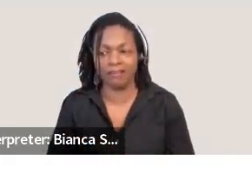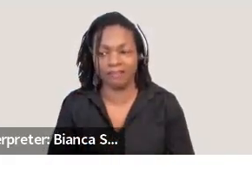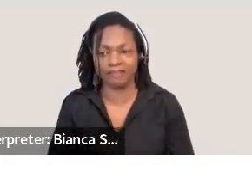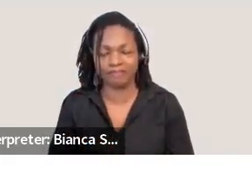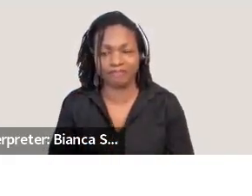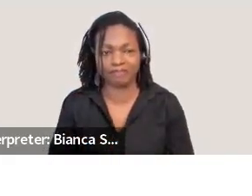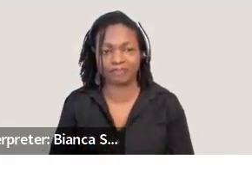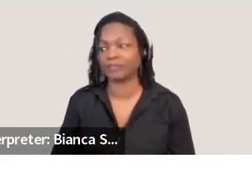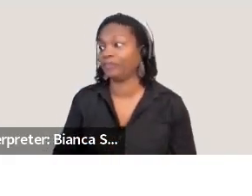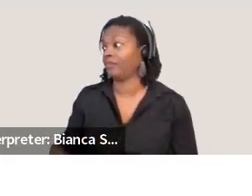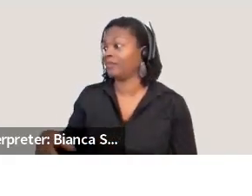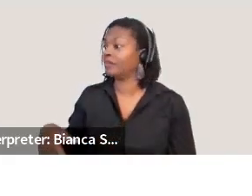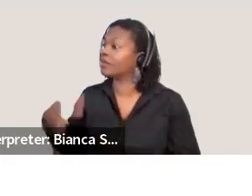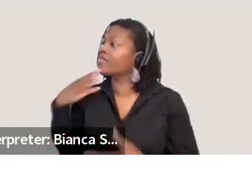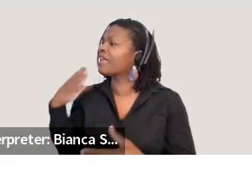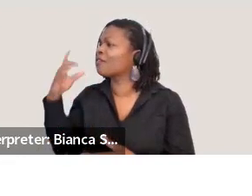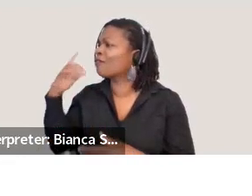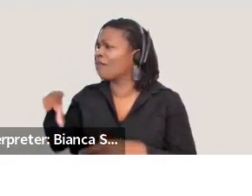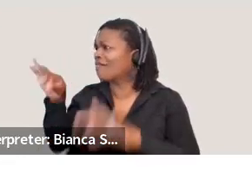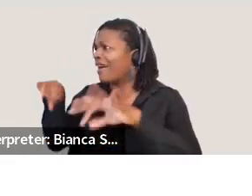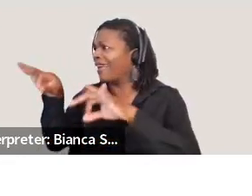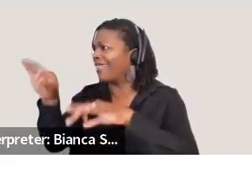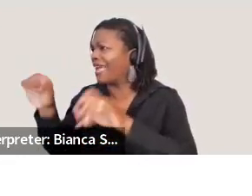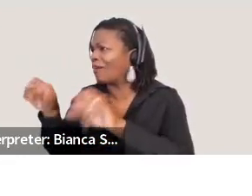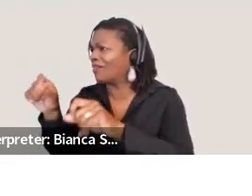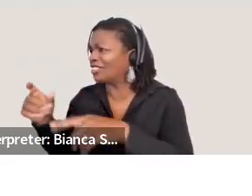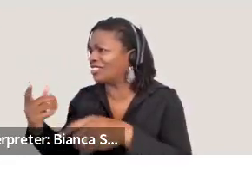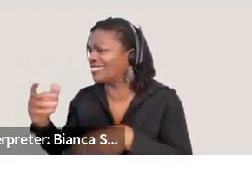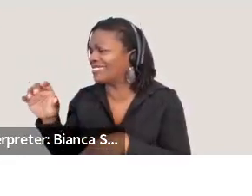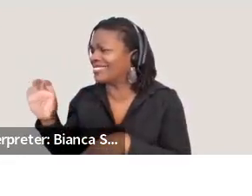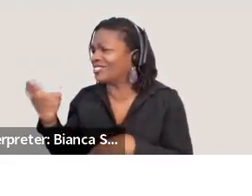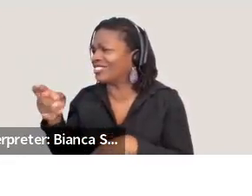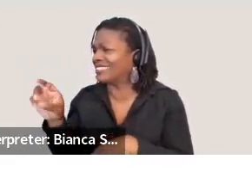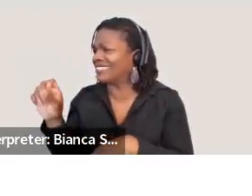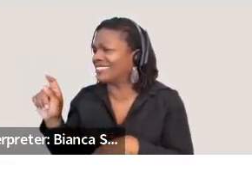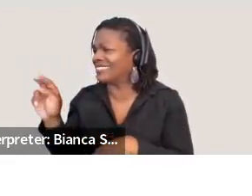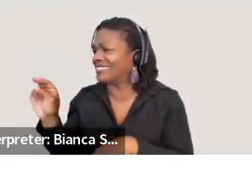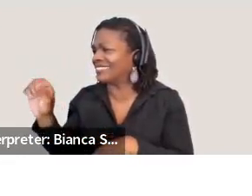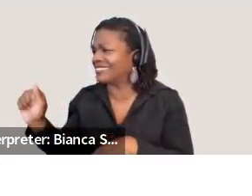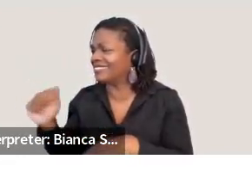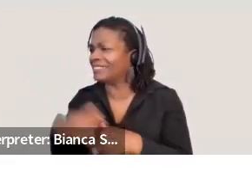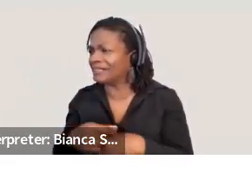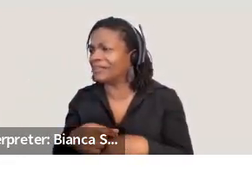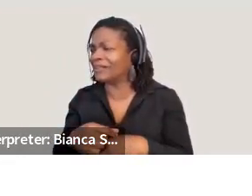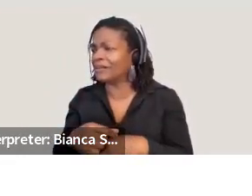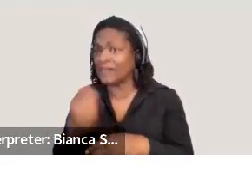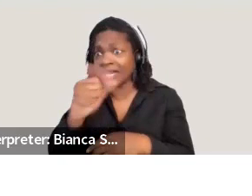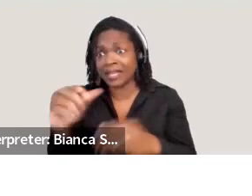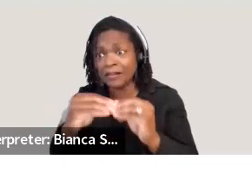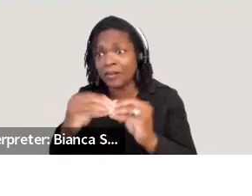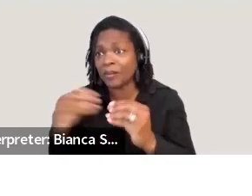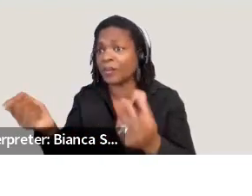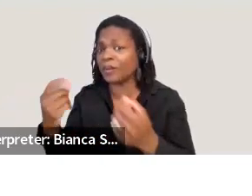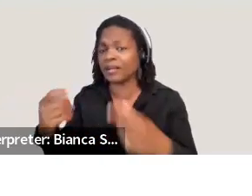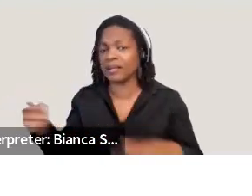Thanks for finding the questions, Christina. No problem. All right, do we have any more? So I do have one